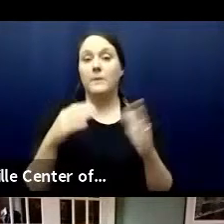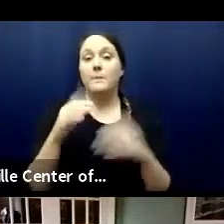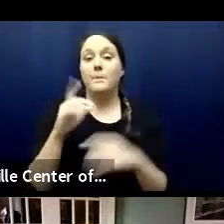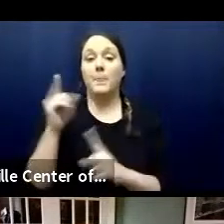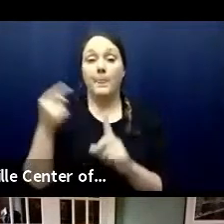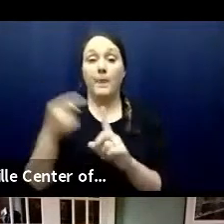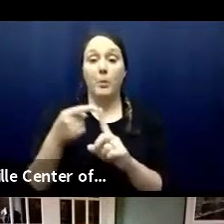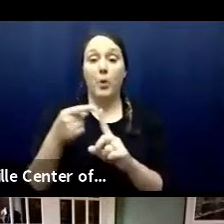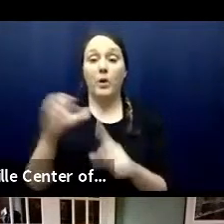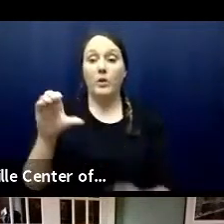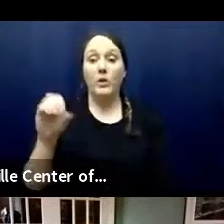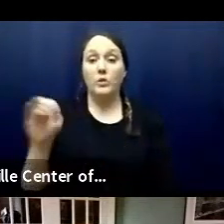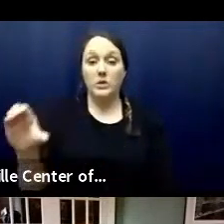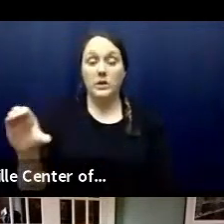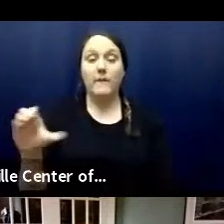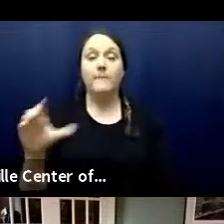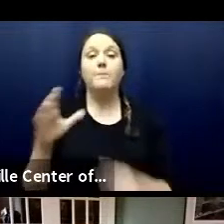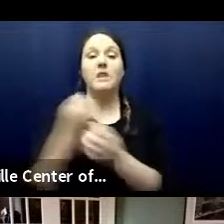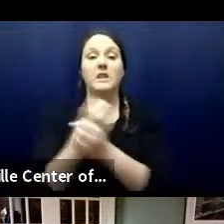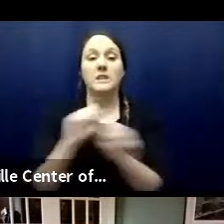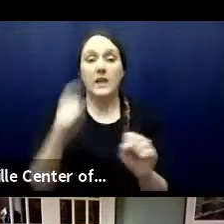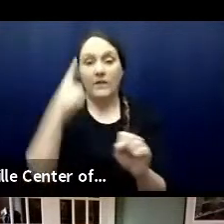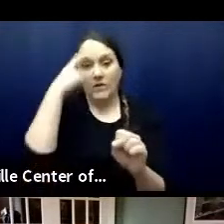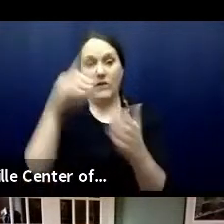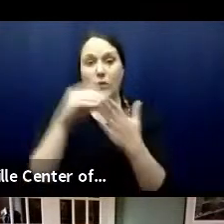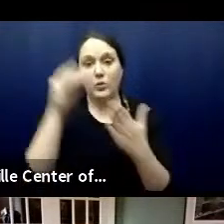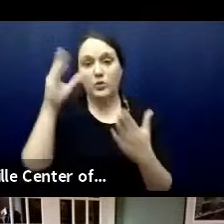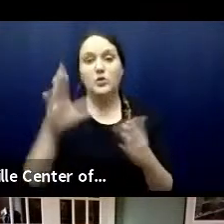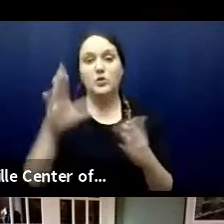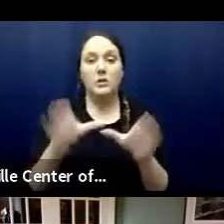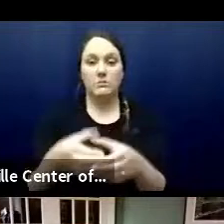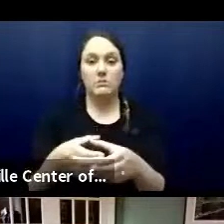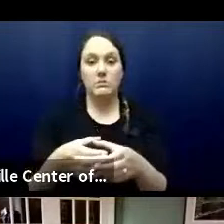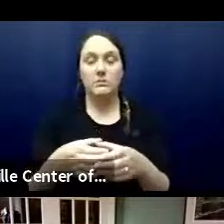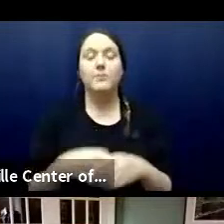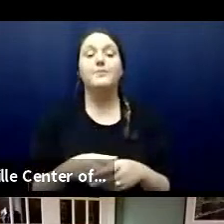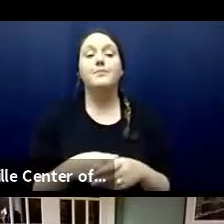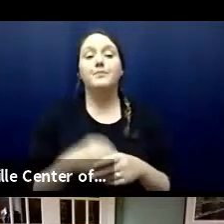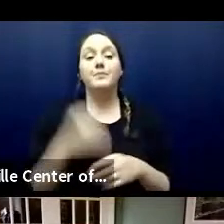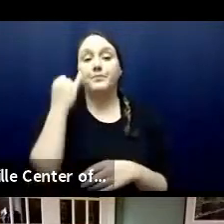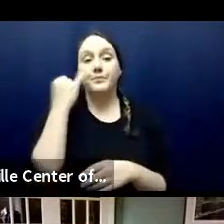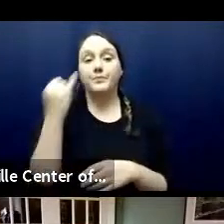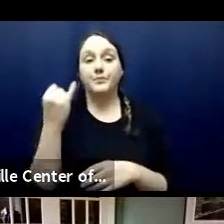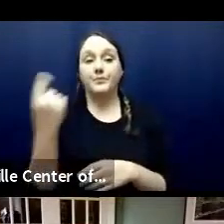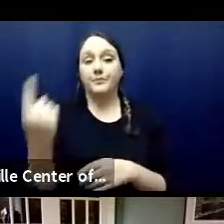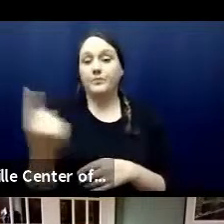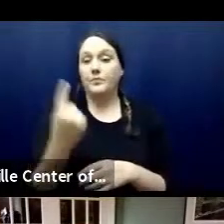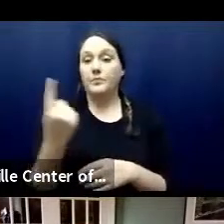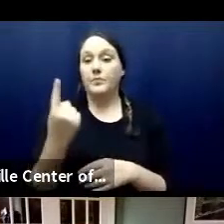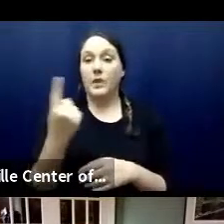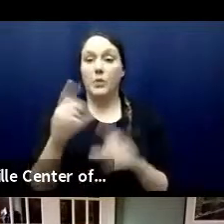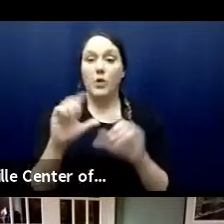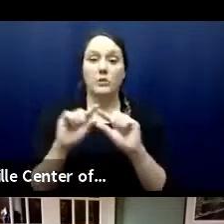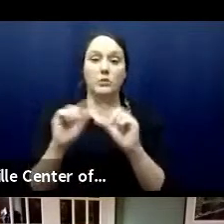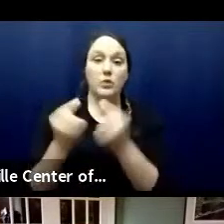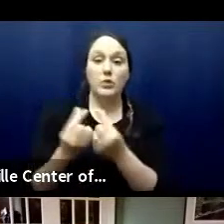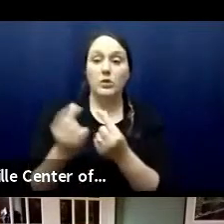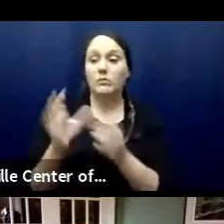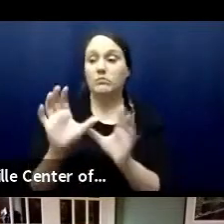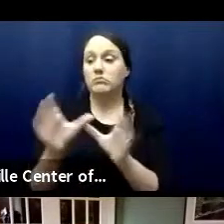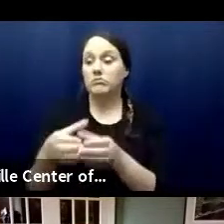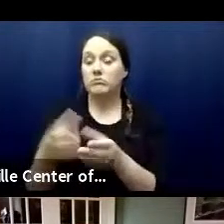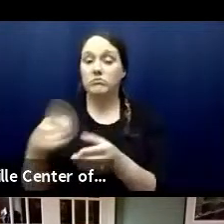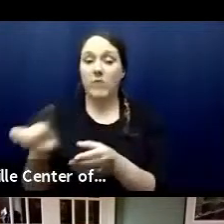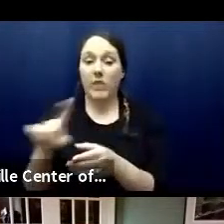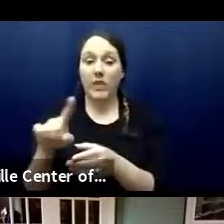is safety of the student body. And so if there are persons or groups of persons